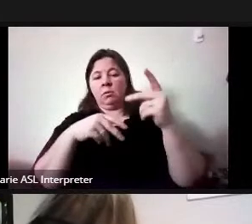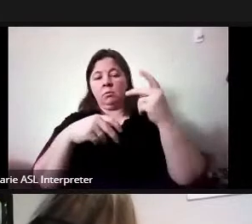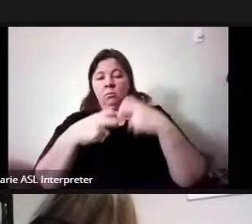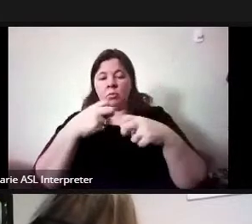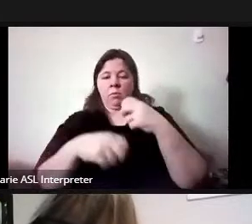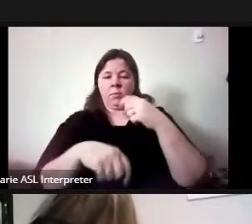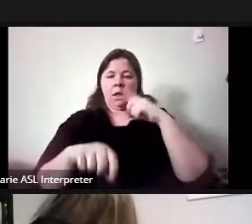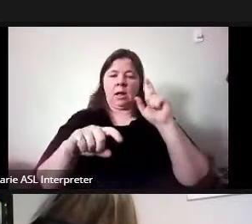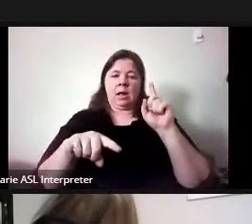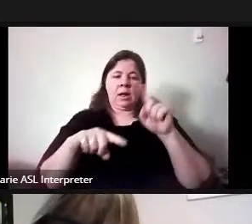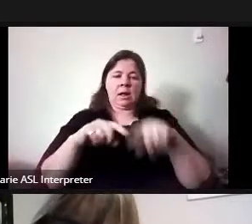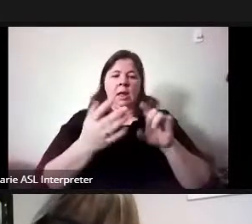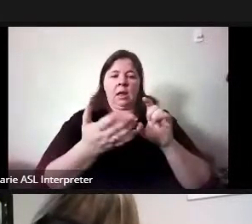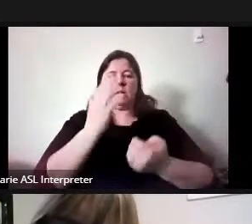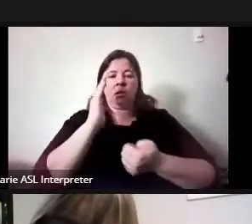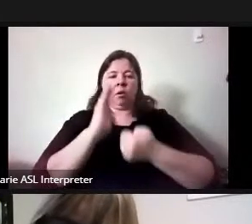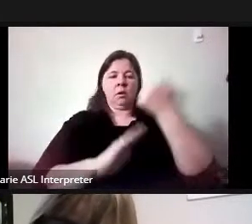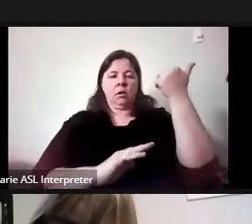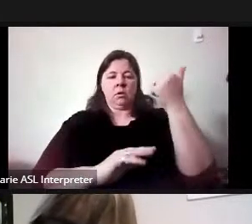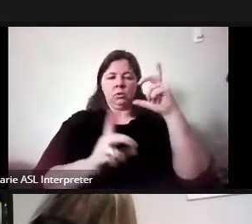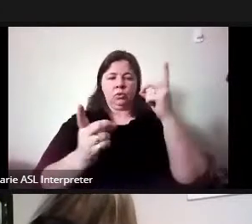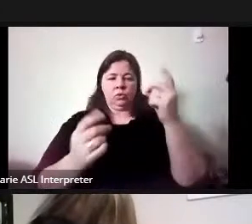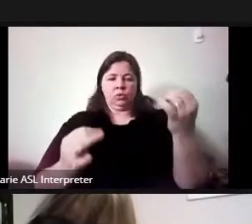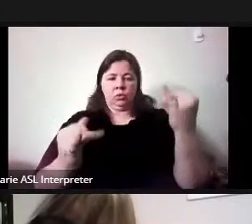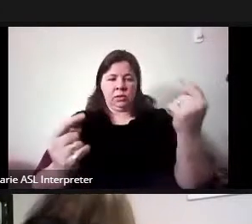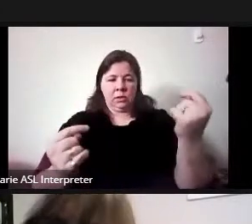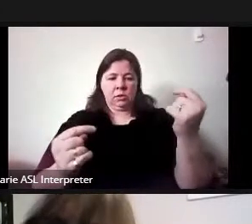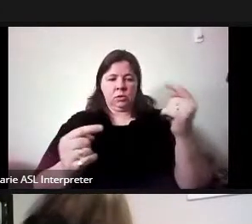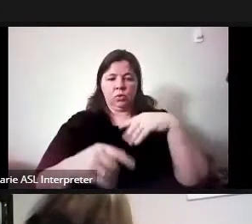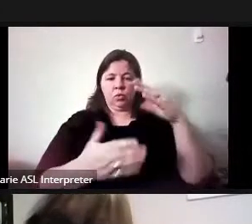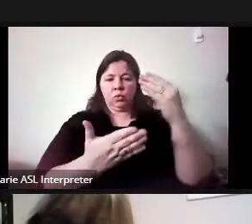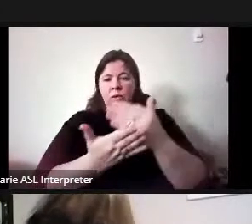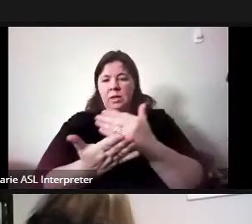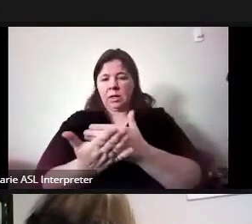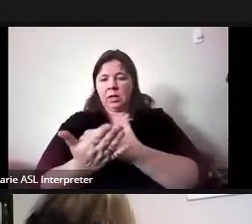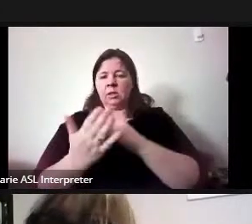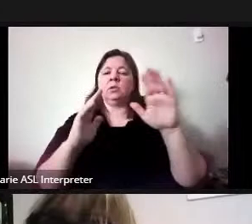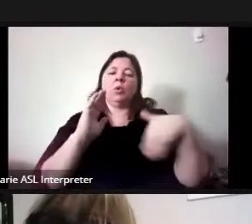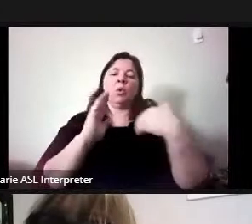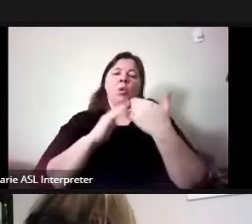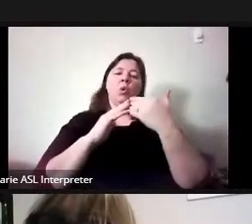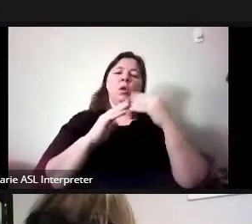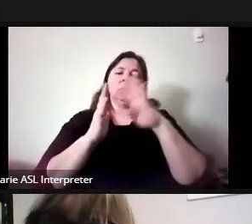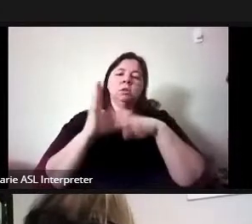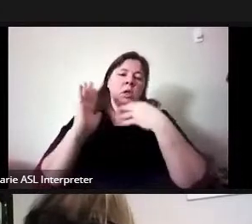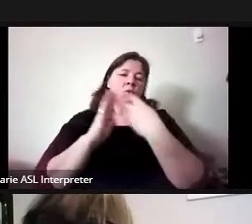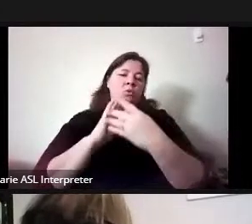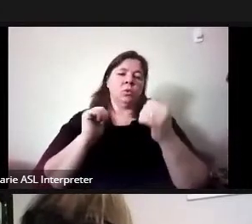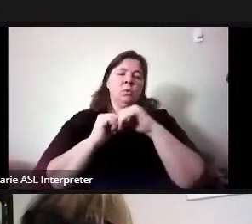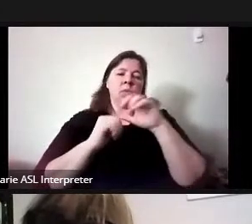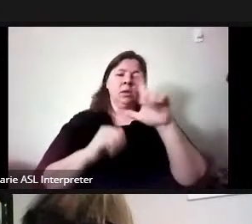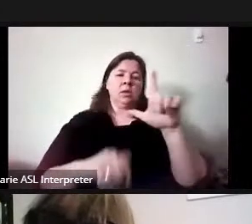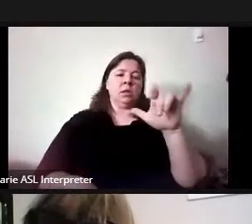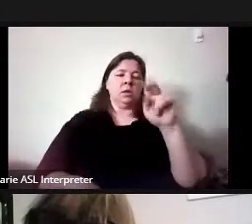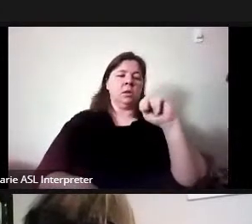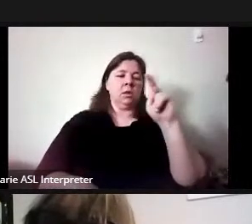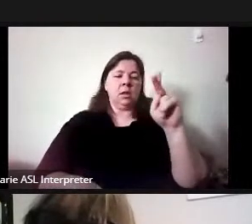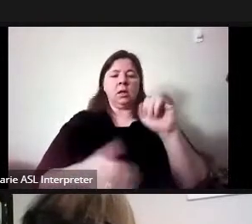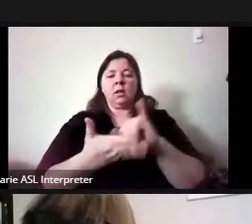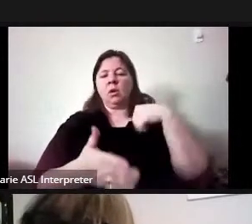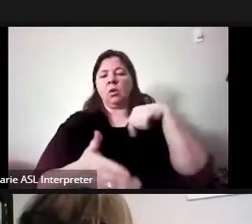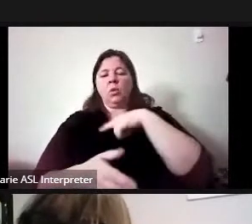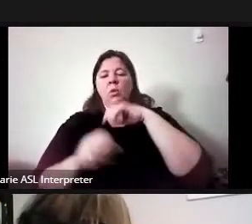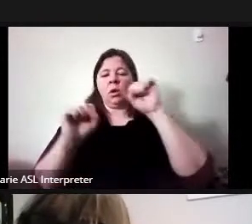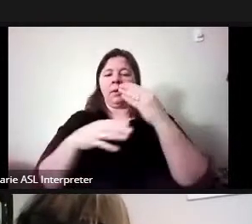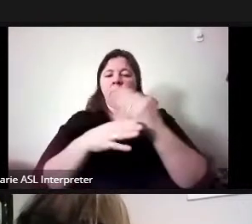cannot get rid of the people who are doing it, and to list the schedule with the links that we will be able